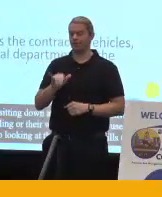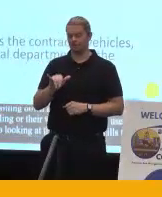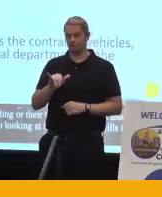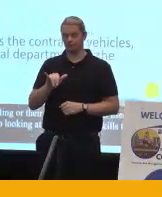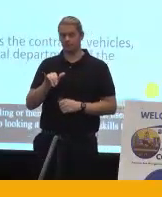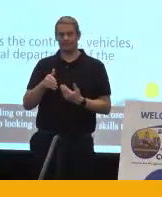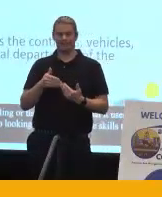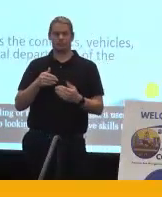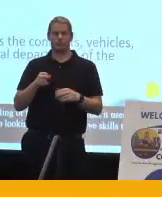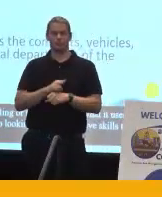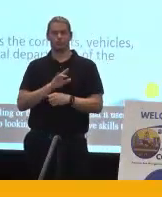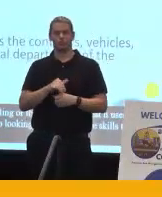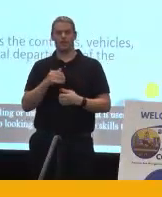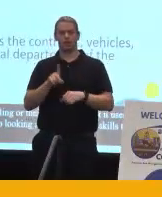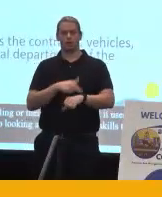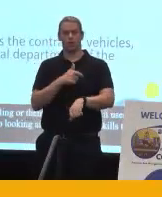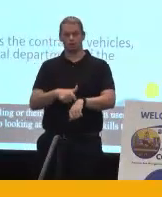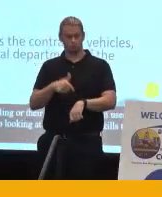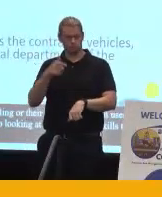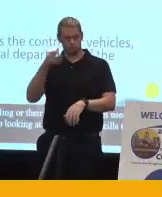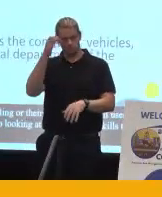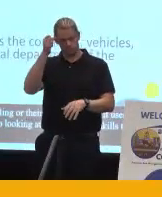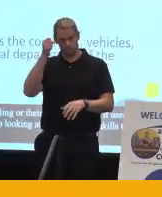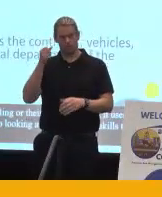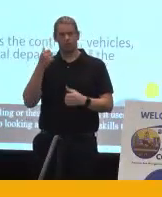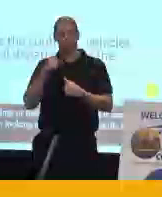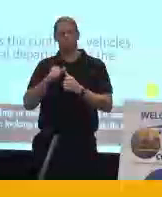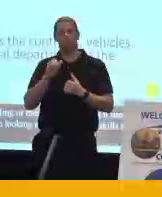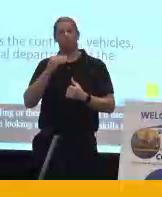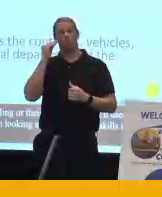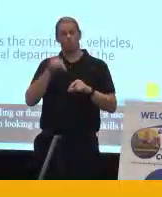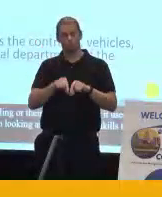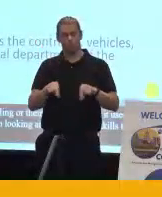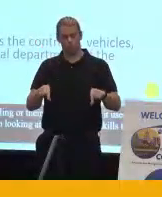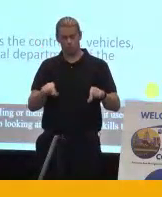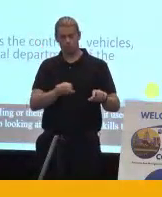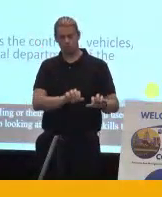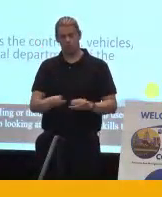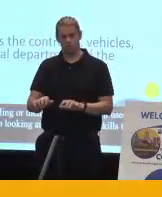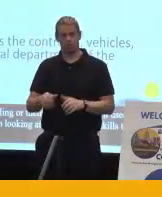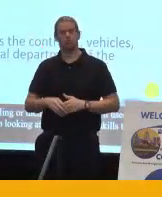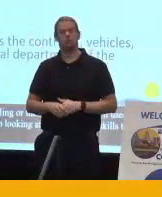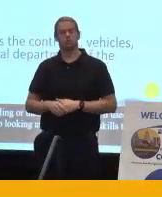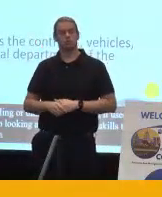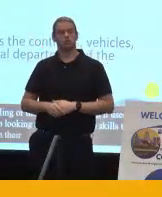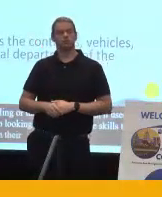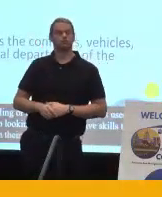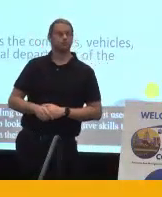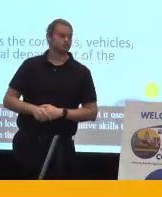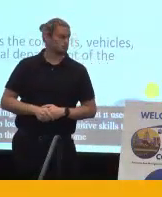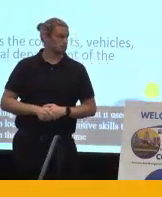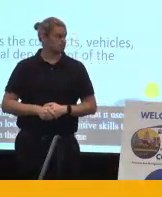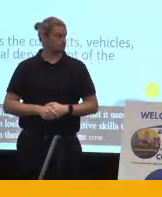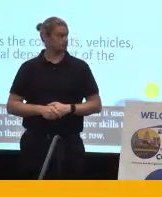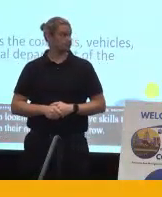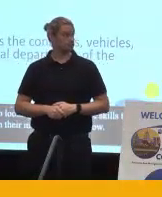rely on their long-term memory of home row and looking at it from that standpoint. So really kind of pulling in, and this is where,